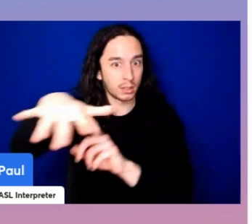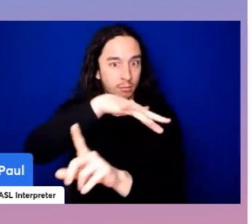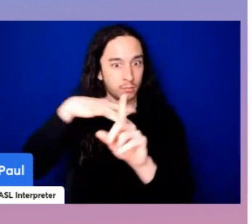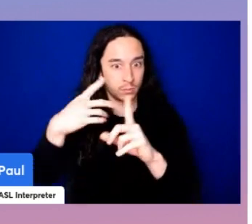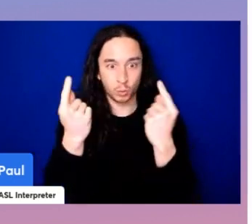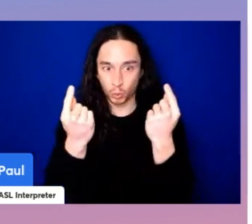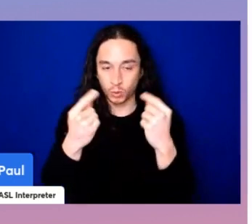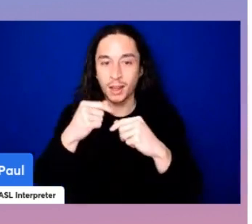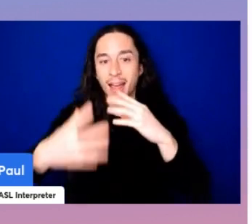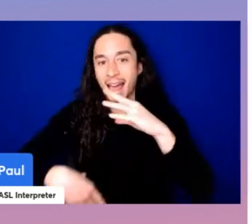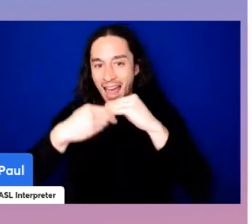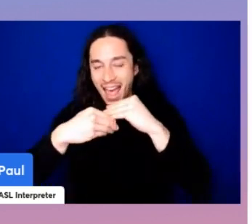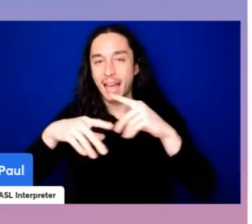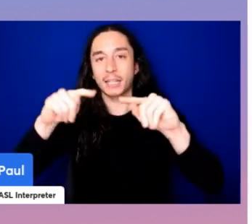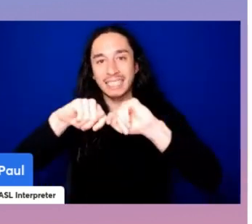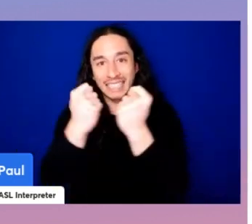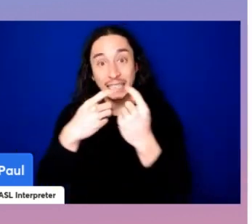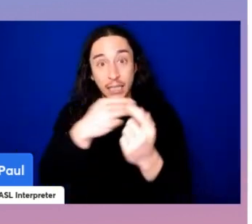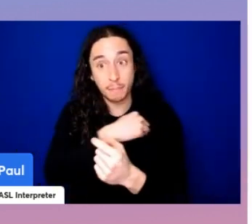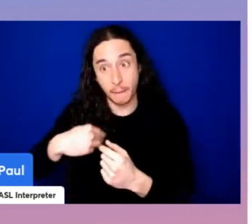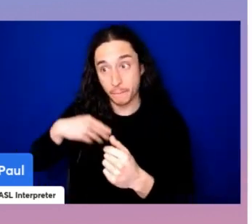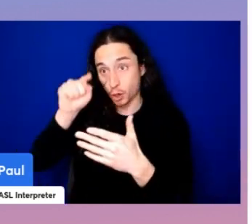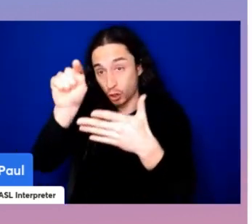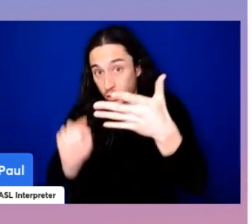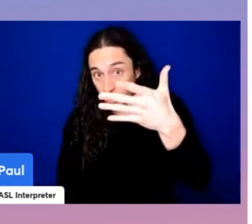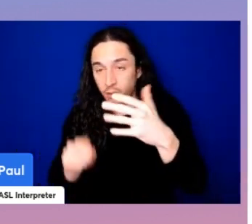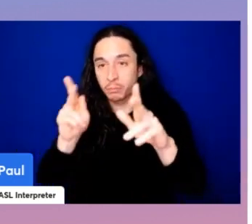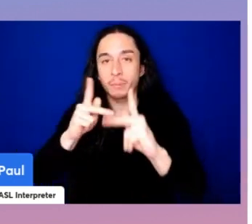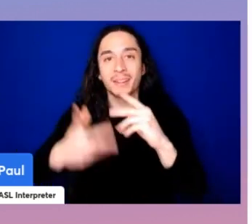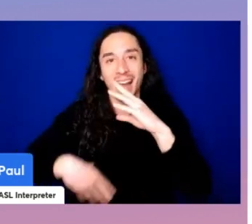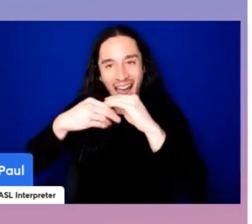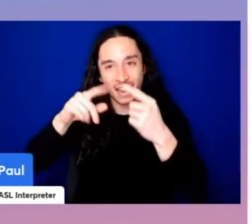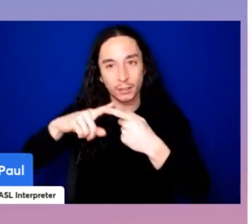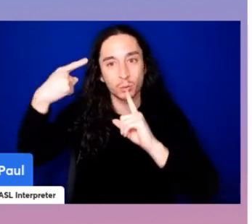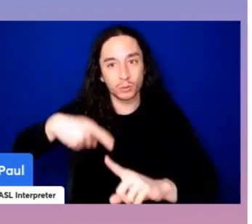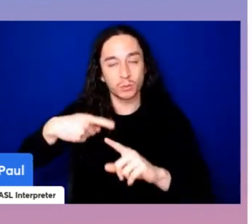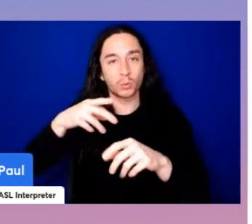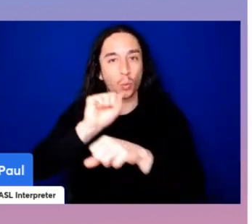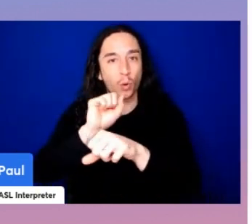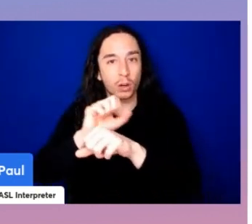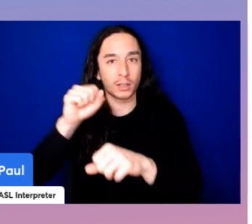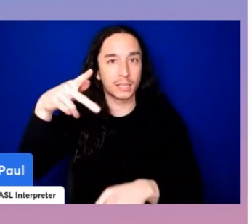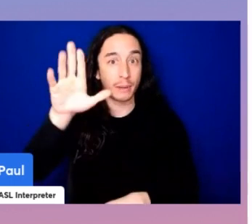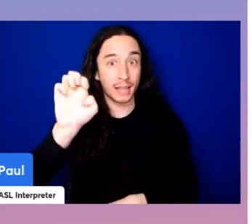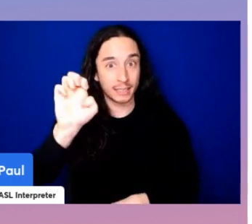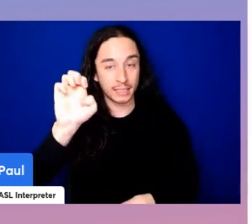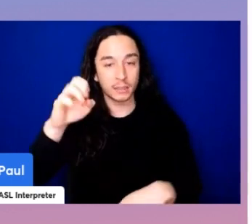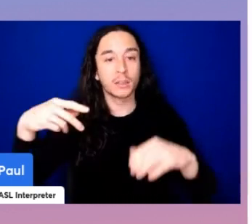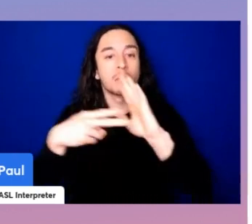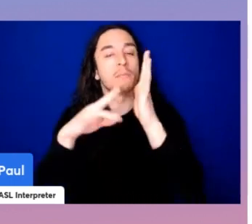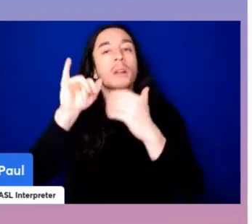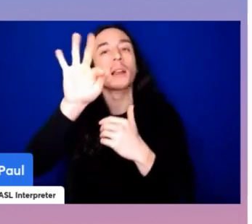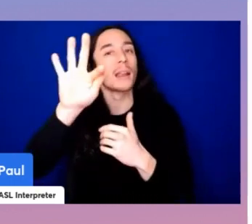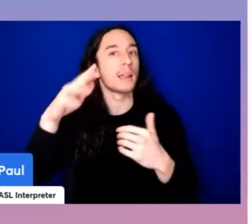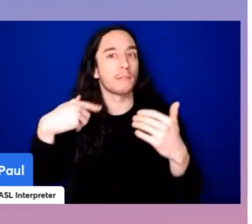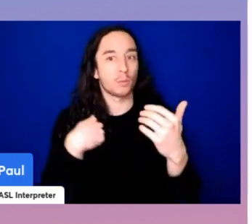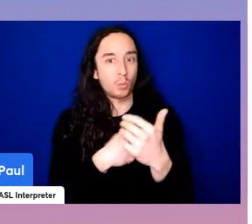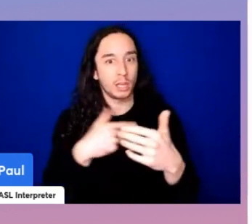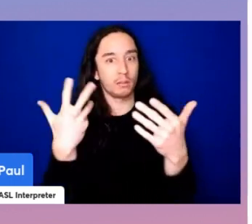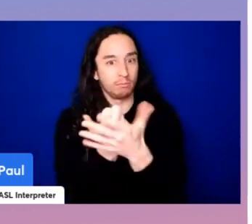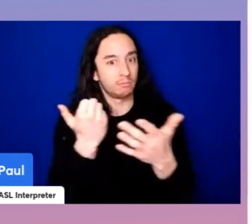to add team members to the workspace that we're going to use. So if we look at